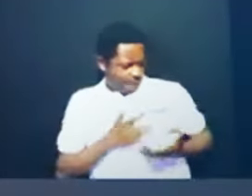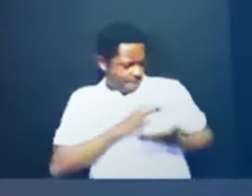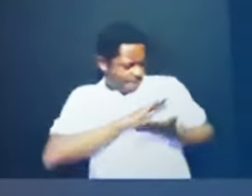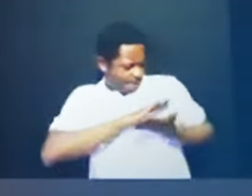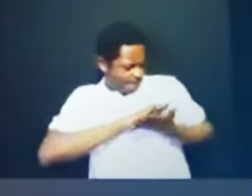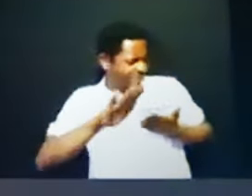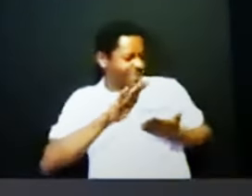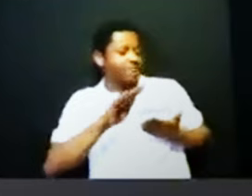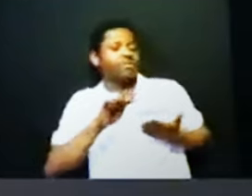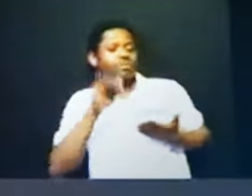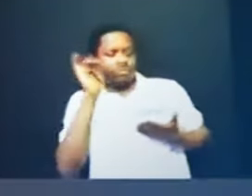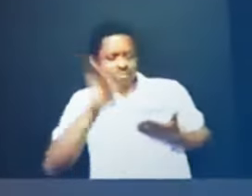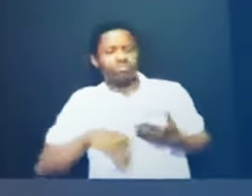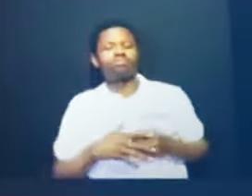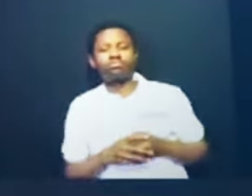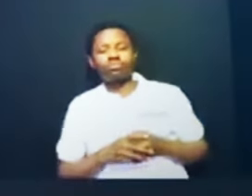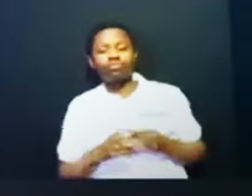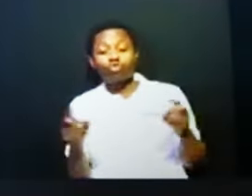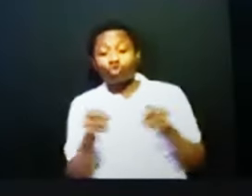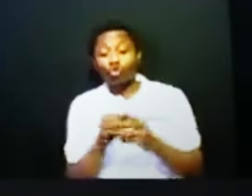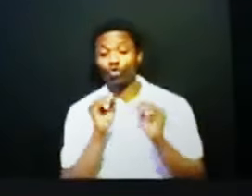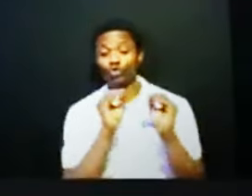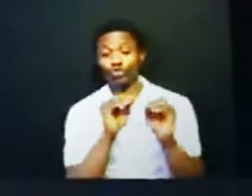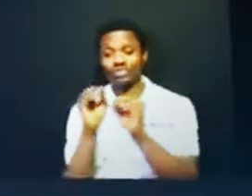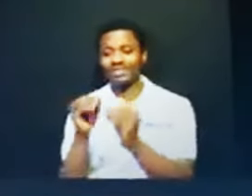this teaching is to help us to be different.